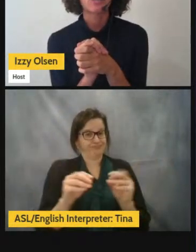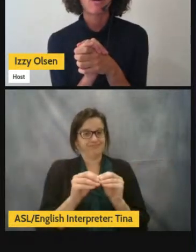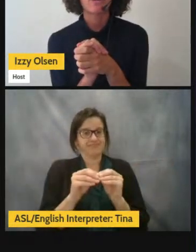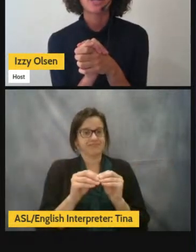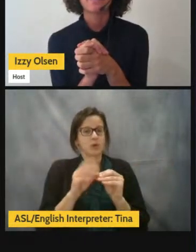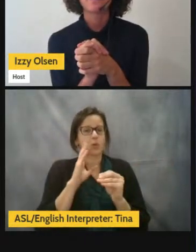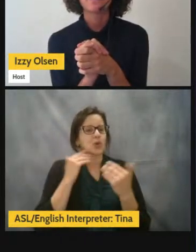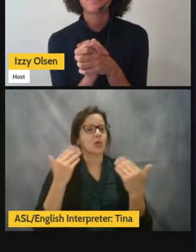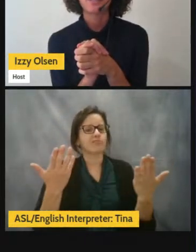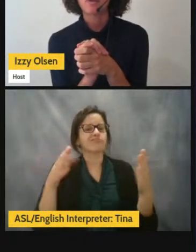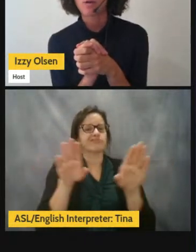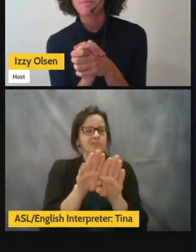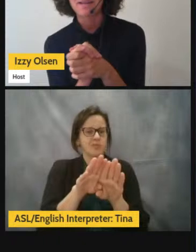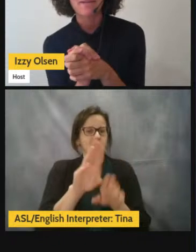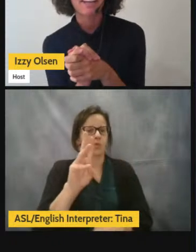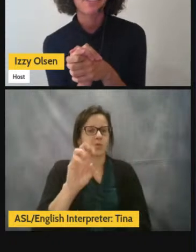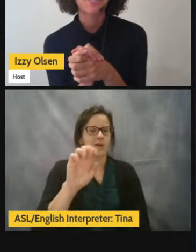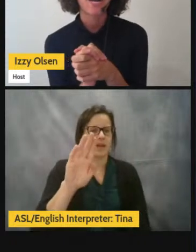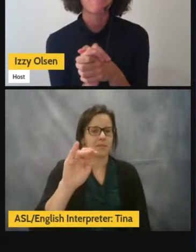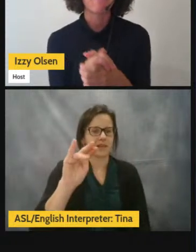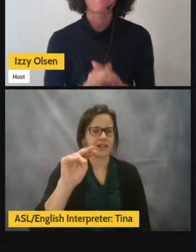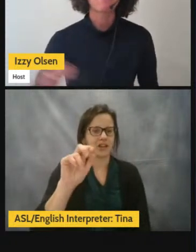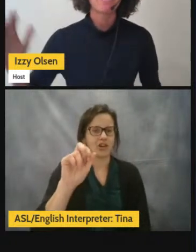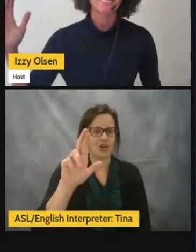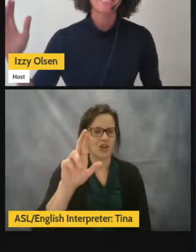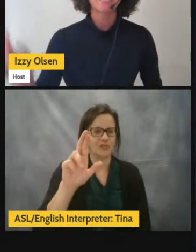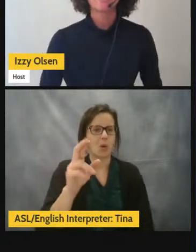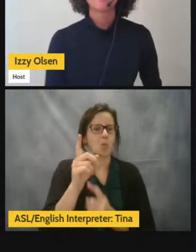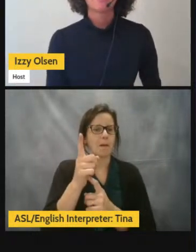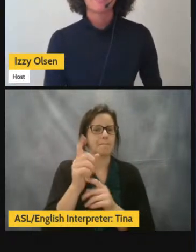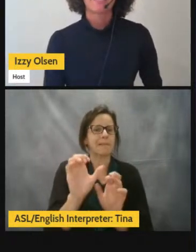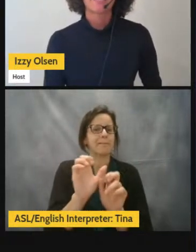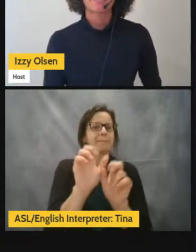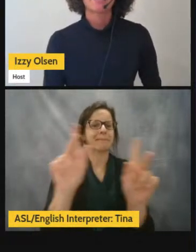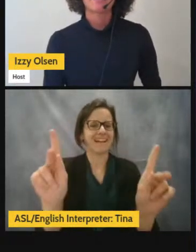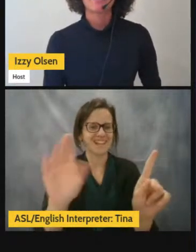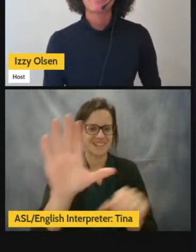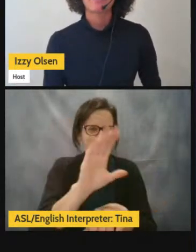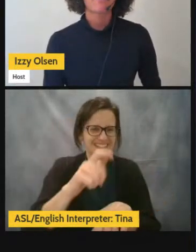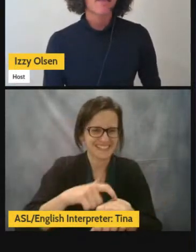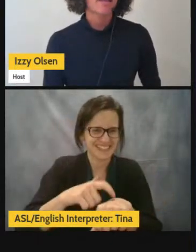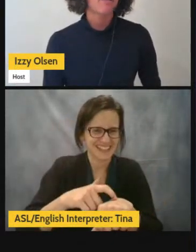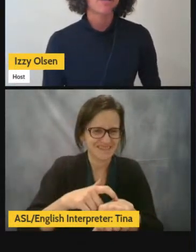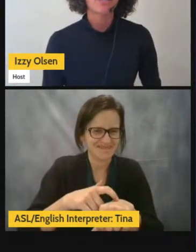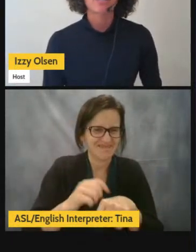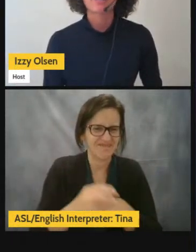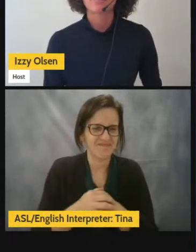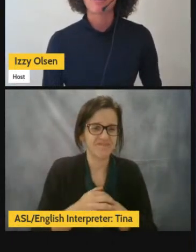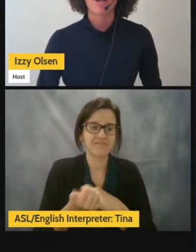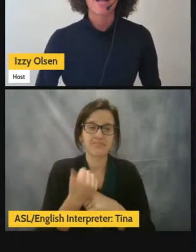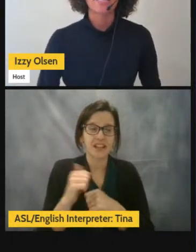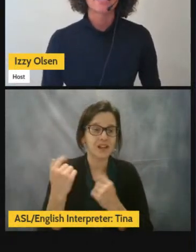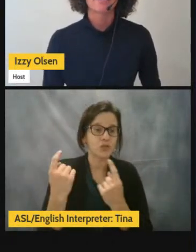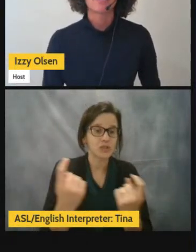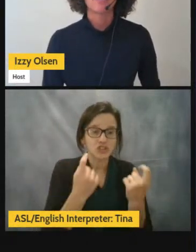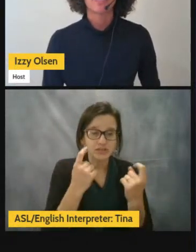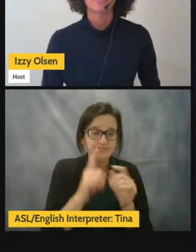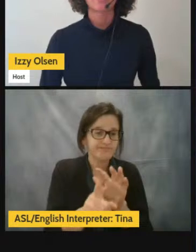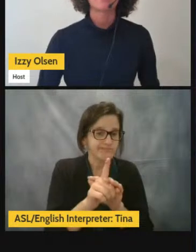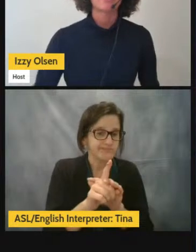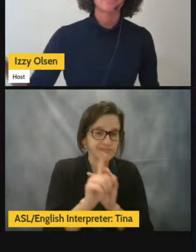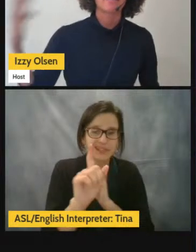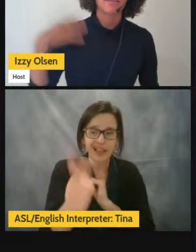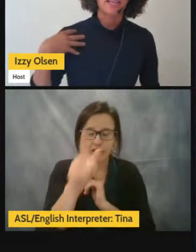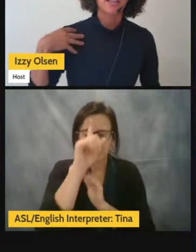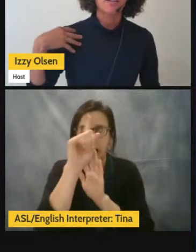ahead and close the webinar. You get 1 minute back of your time, everybody. And if any questions arise, you know how